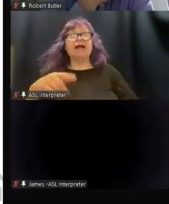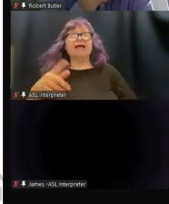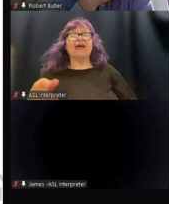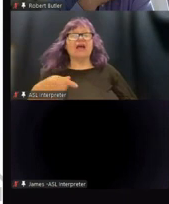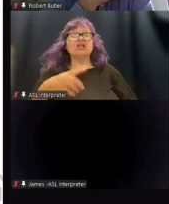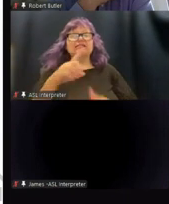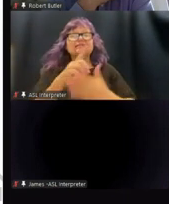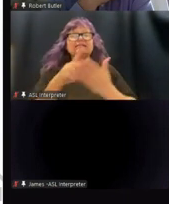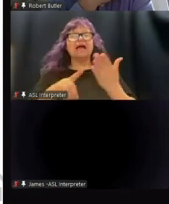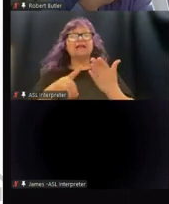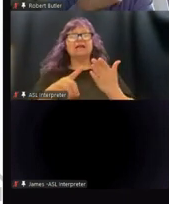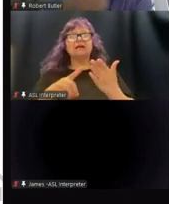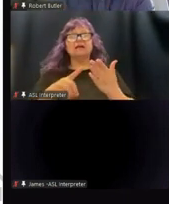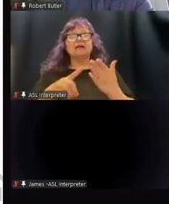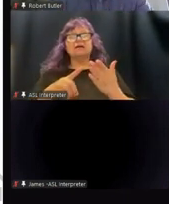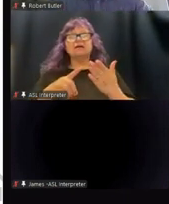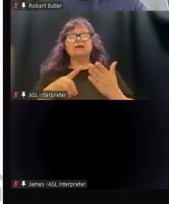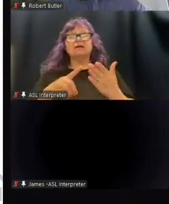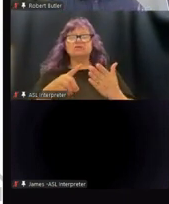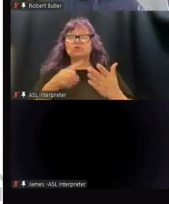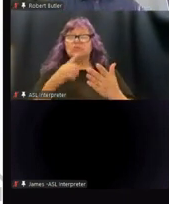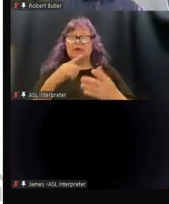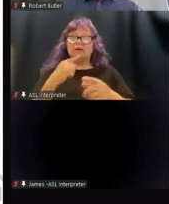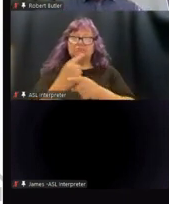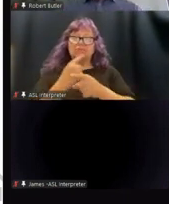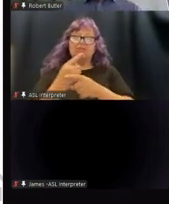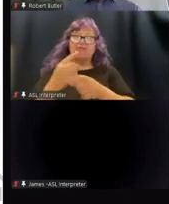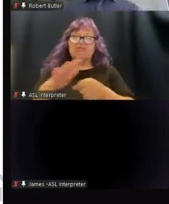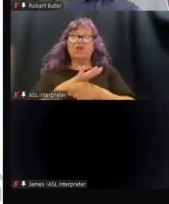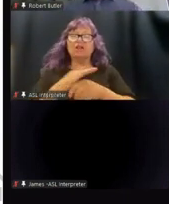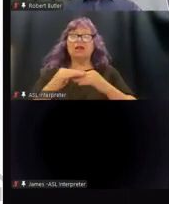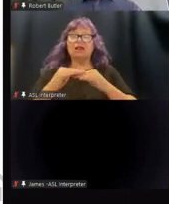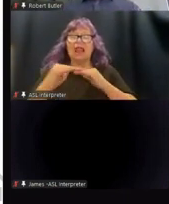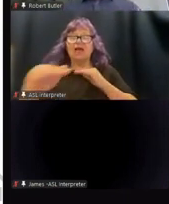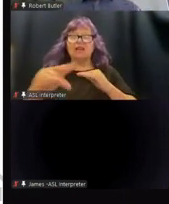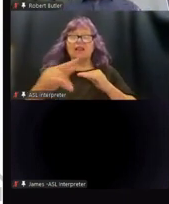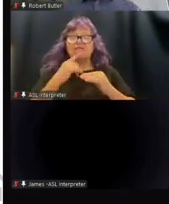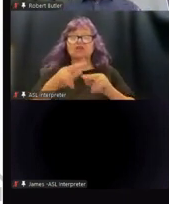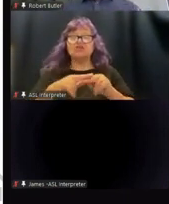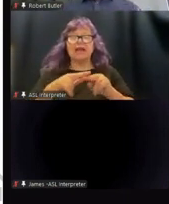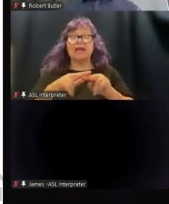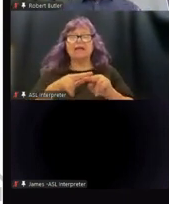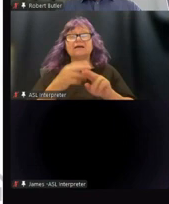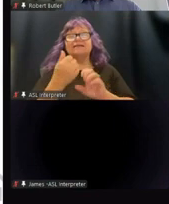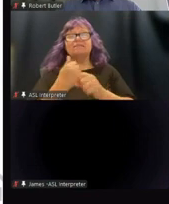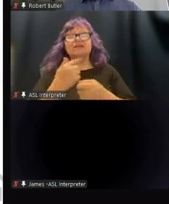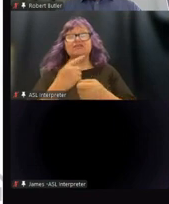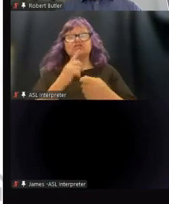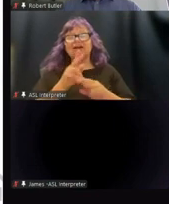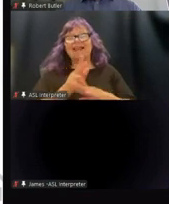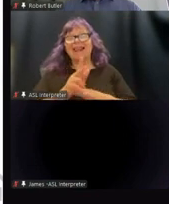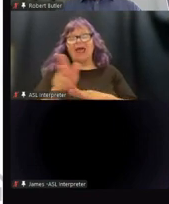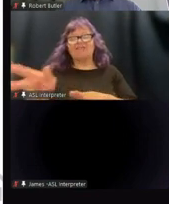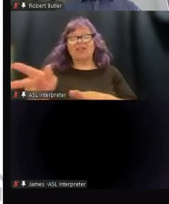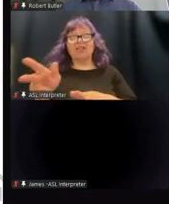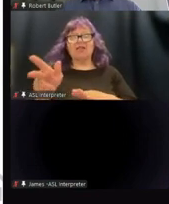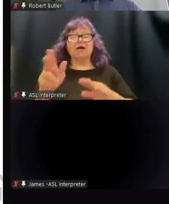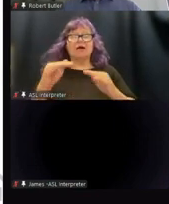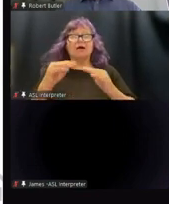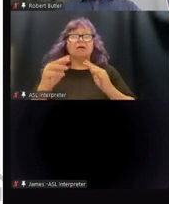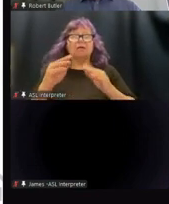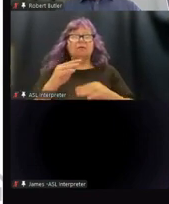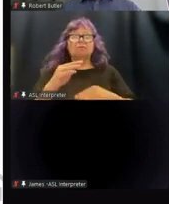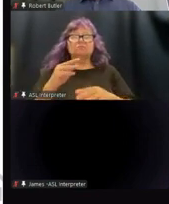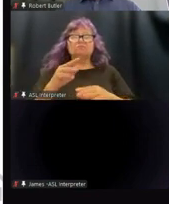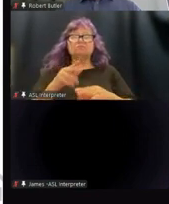to run the full length of the train set, such to ensure that level boarding is provided at every